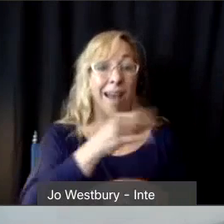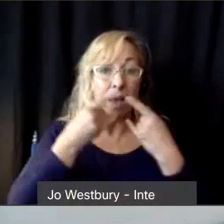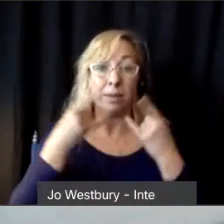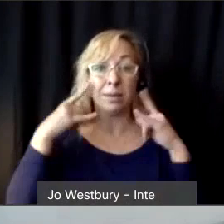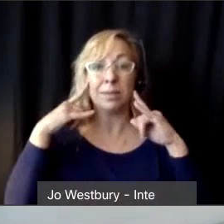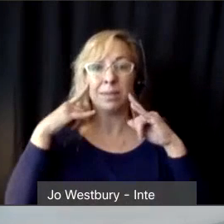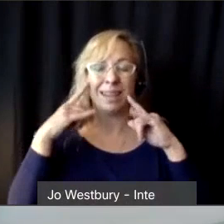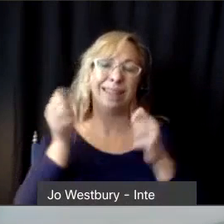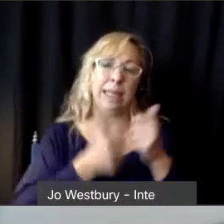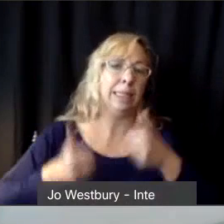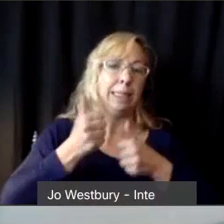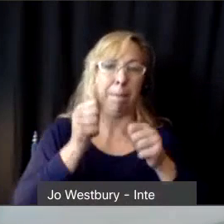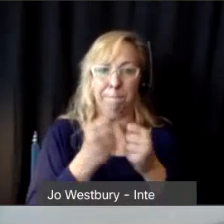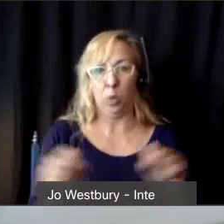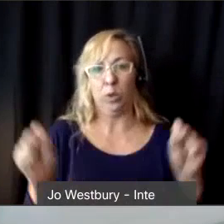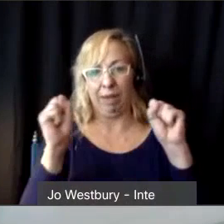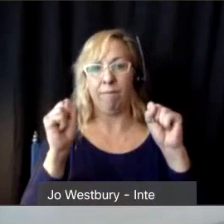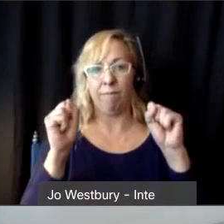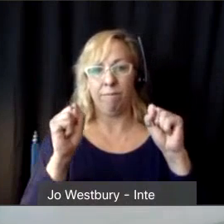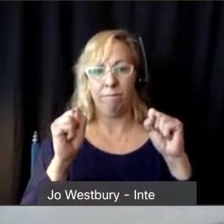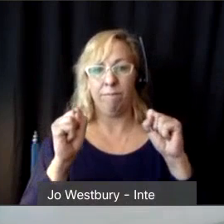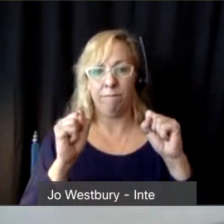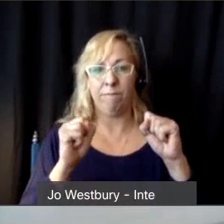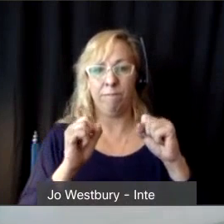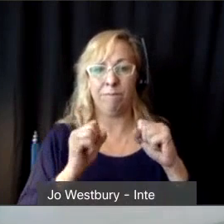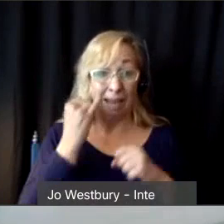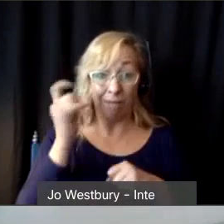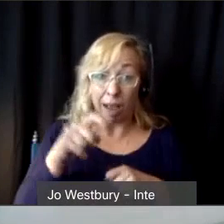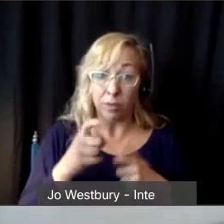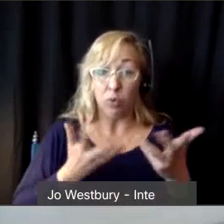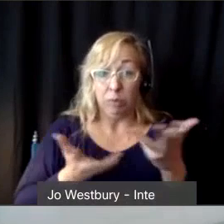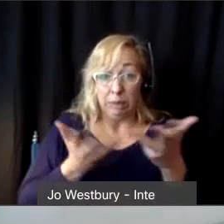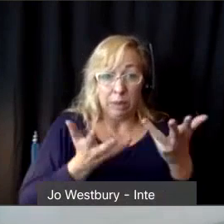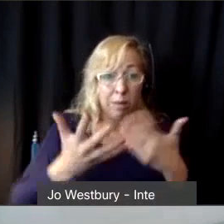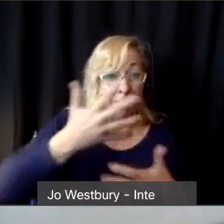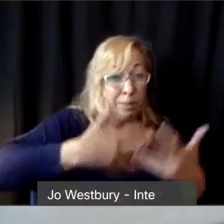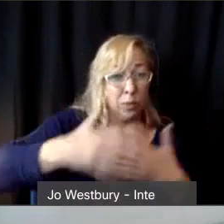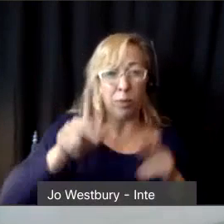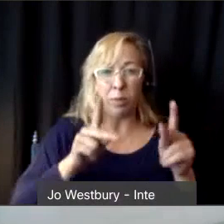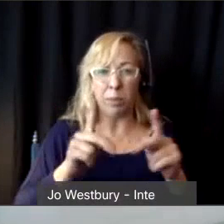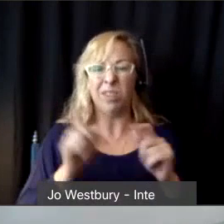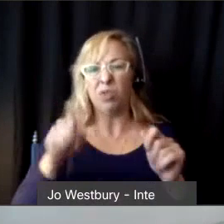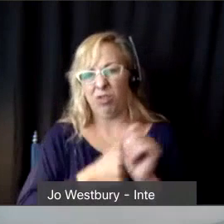is the safest in terms of interacting with people.